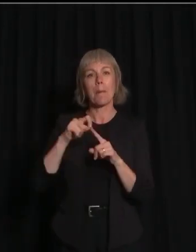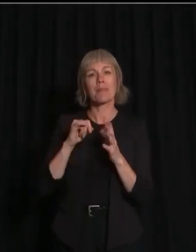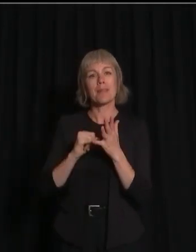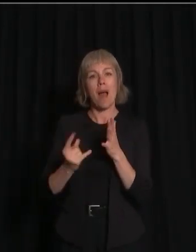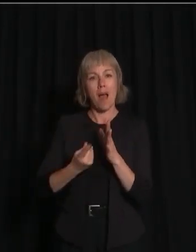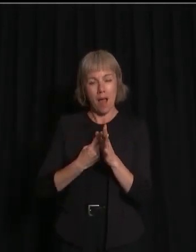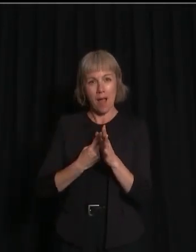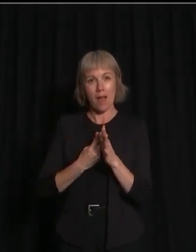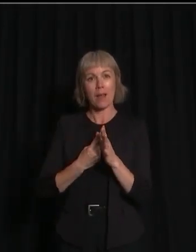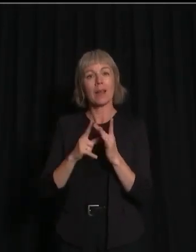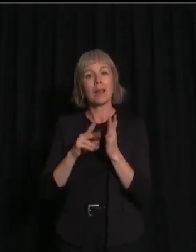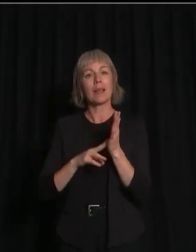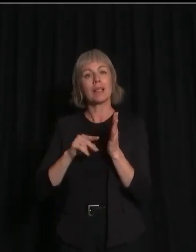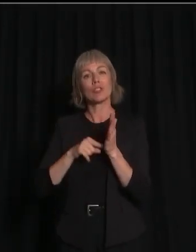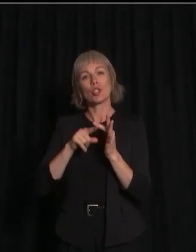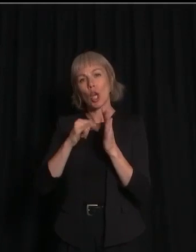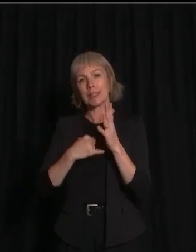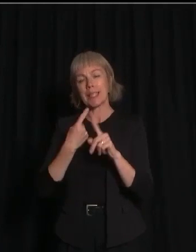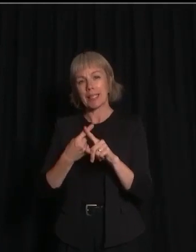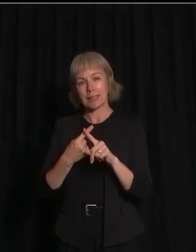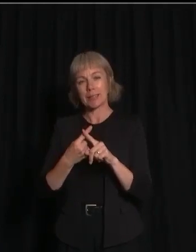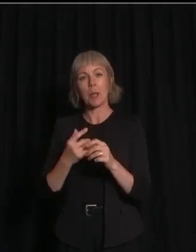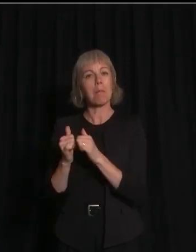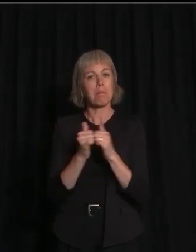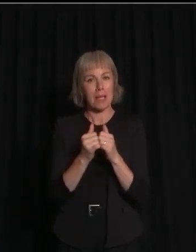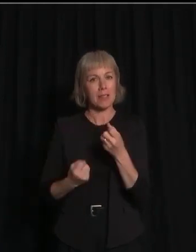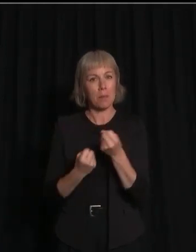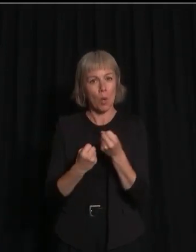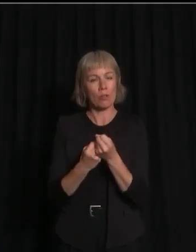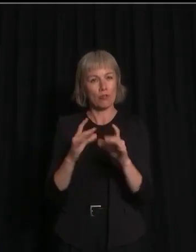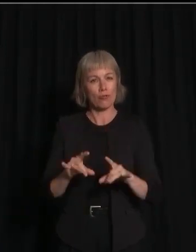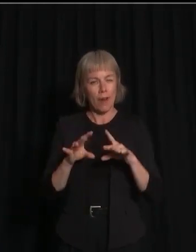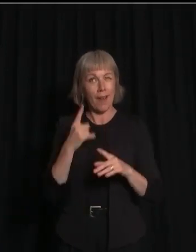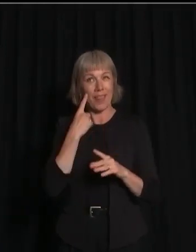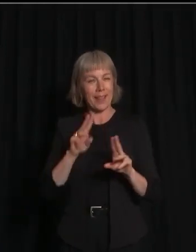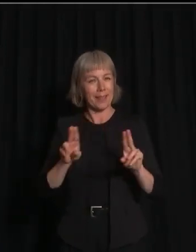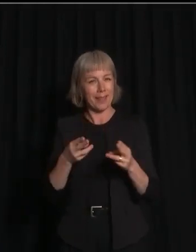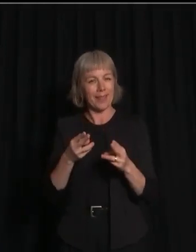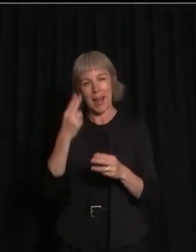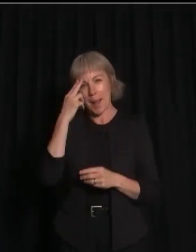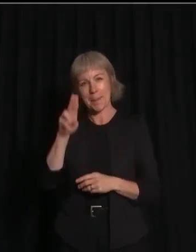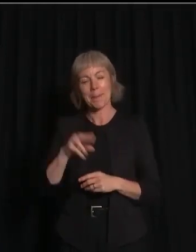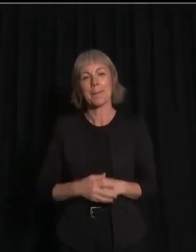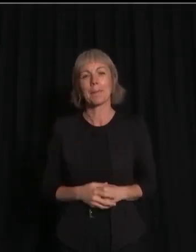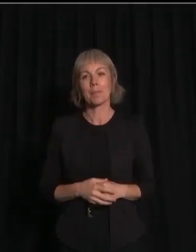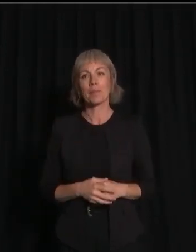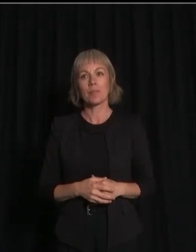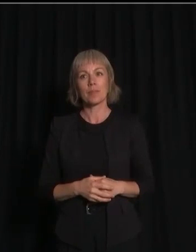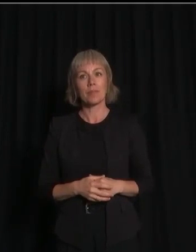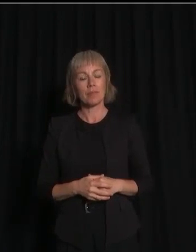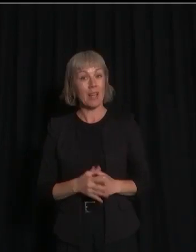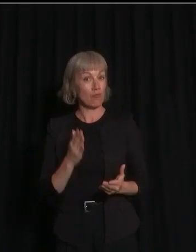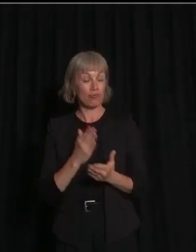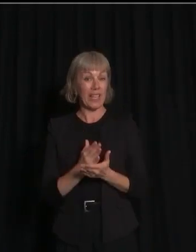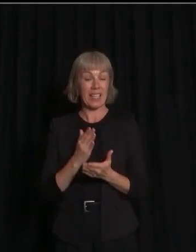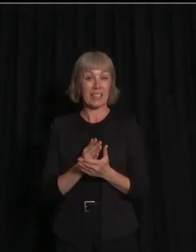Intersex Peer Support Australia, if I remember correctly. And the bigger growth of the movement really